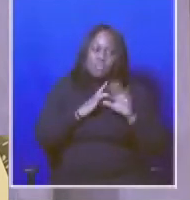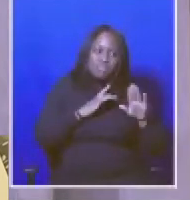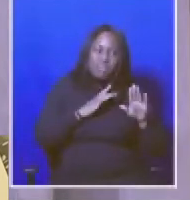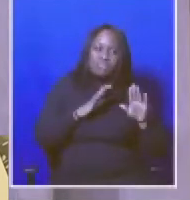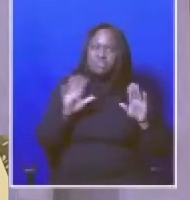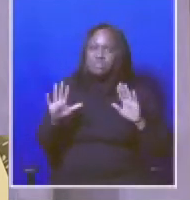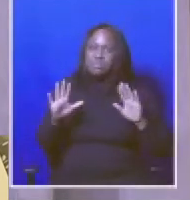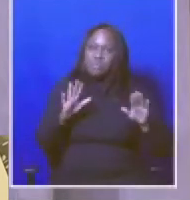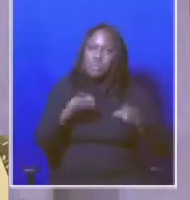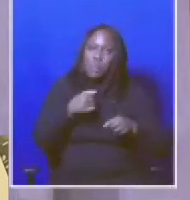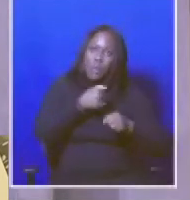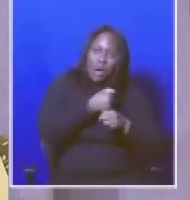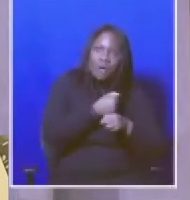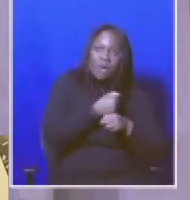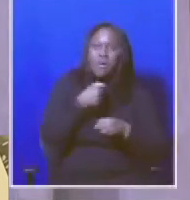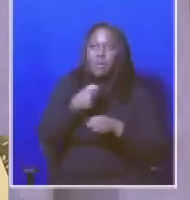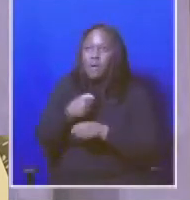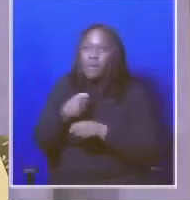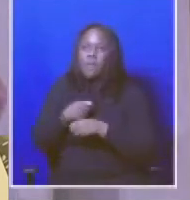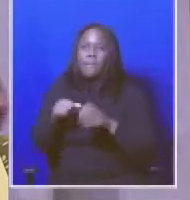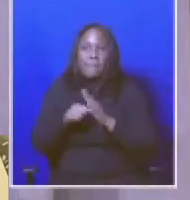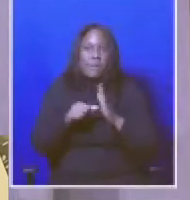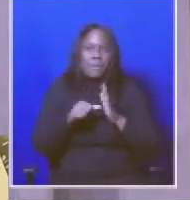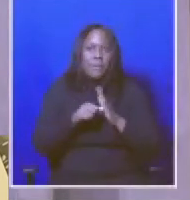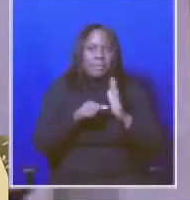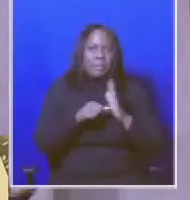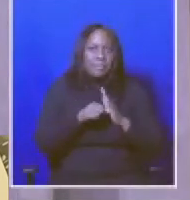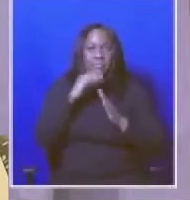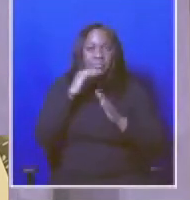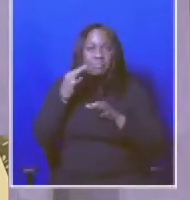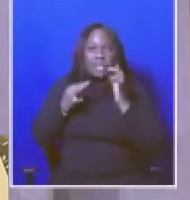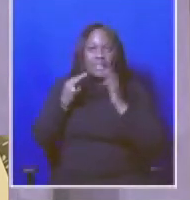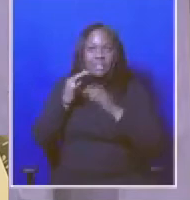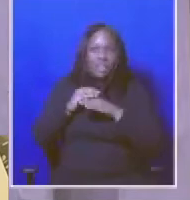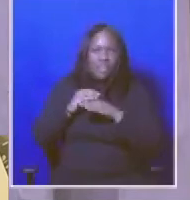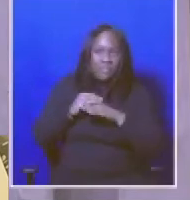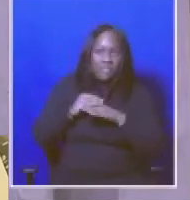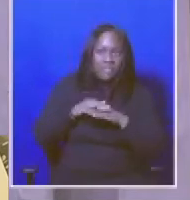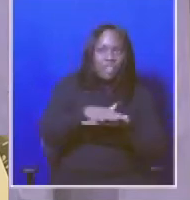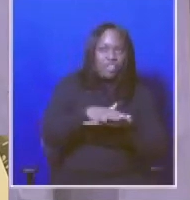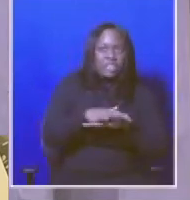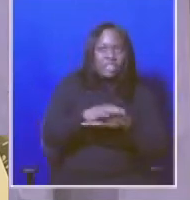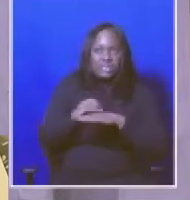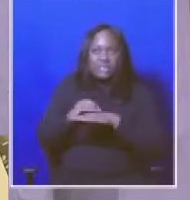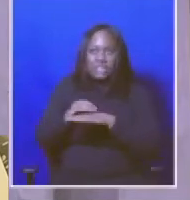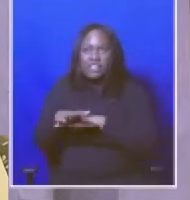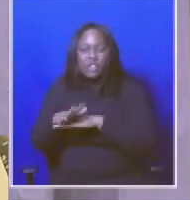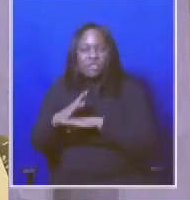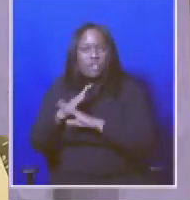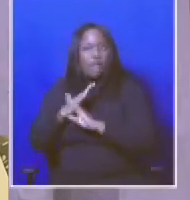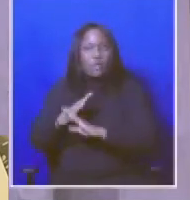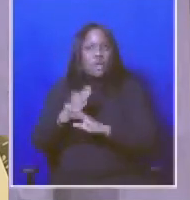need to do to avoid political interference, so-called,